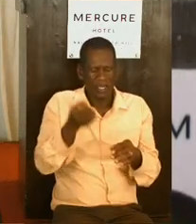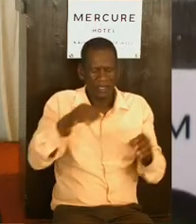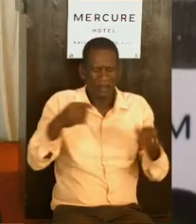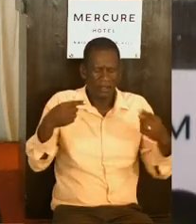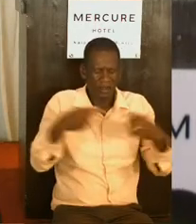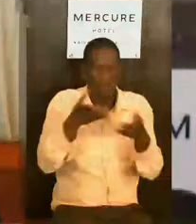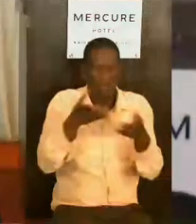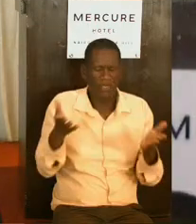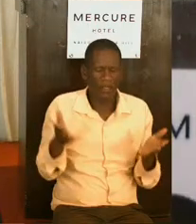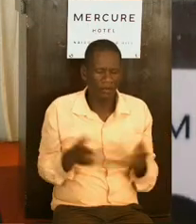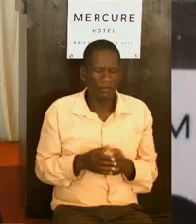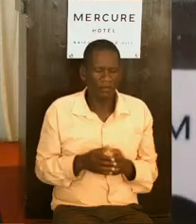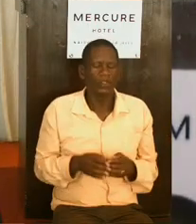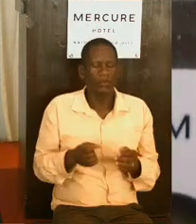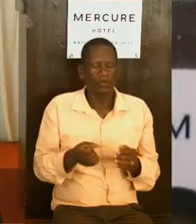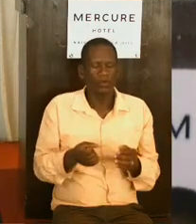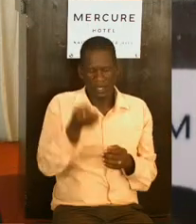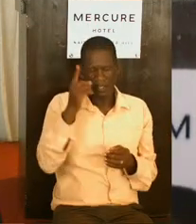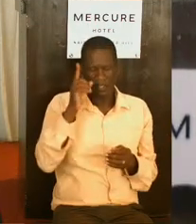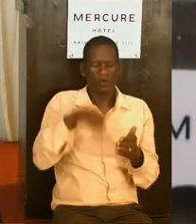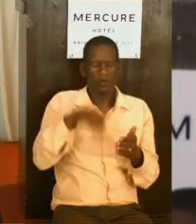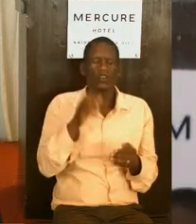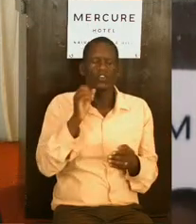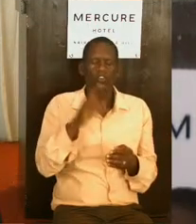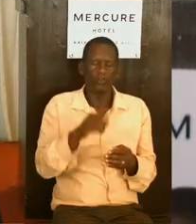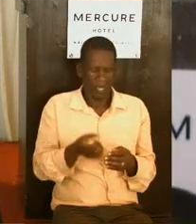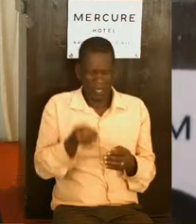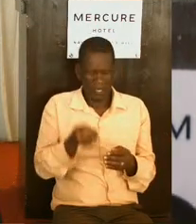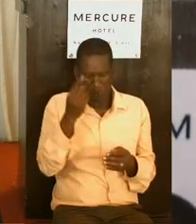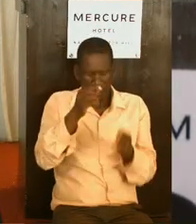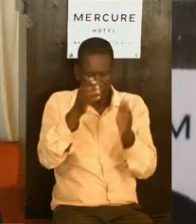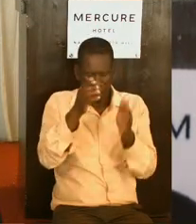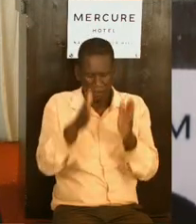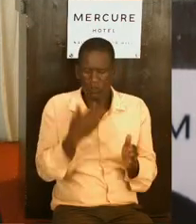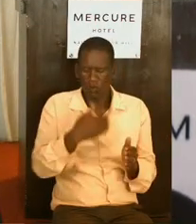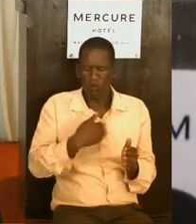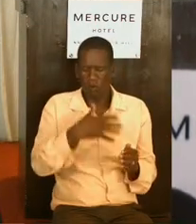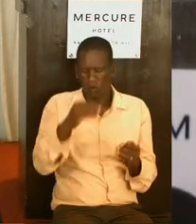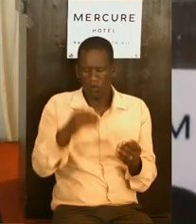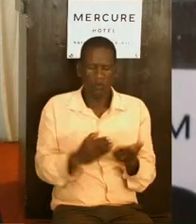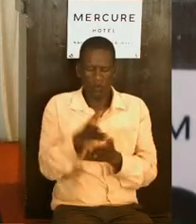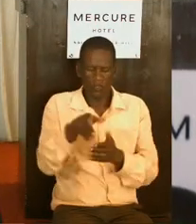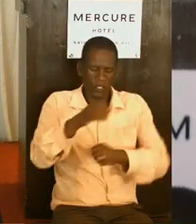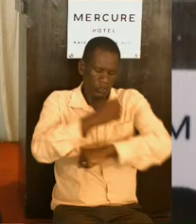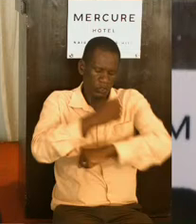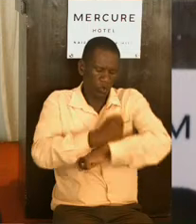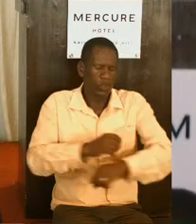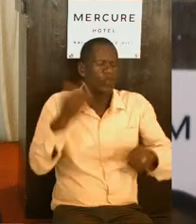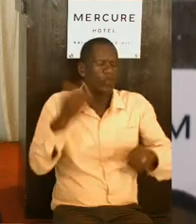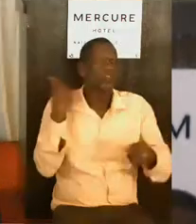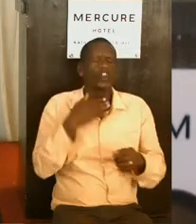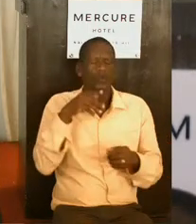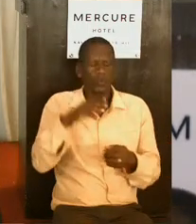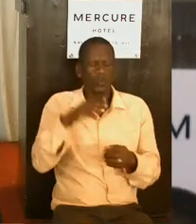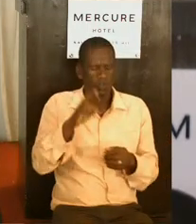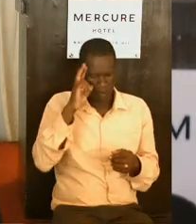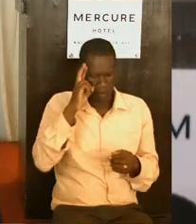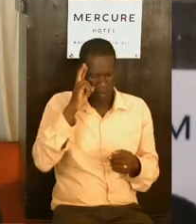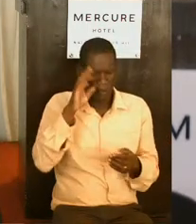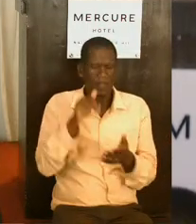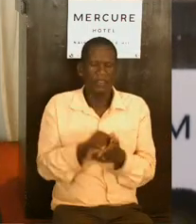absorb what really should be absorbed by somebody who has gone through this school we do not want you to remember